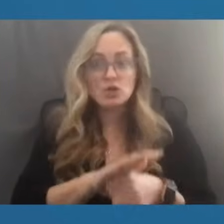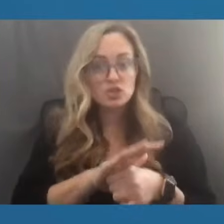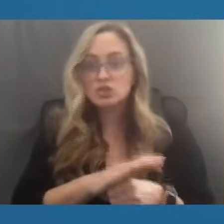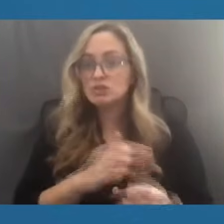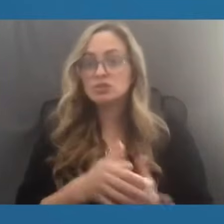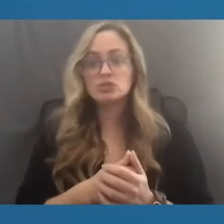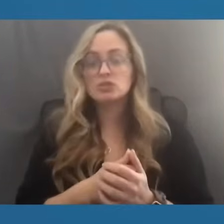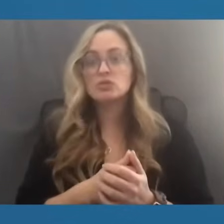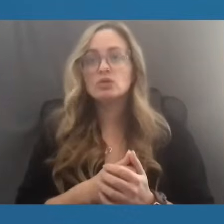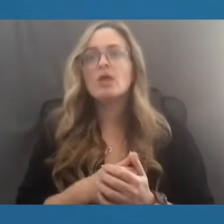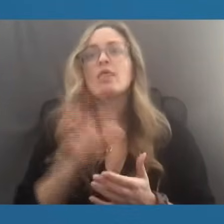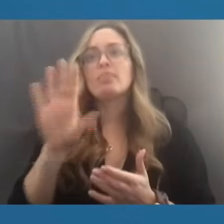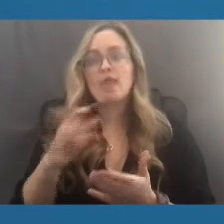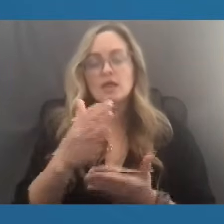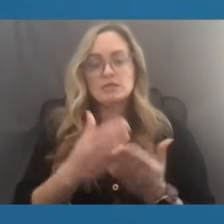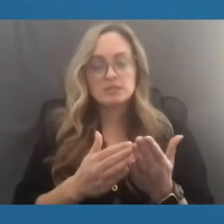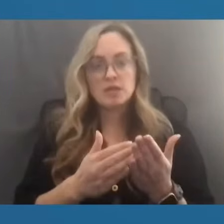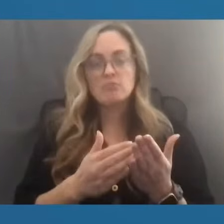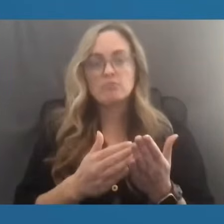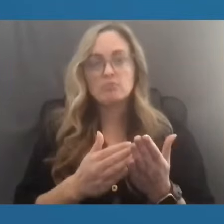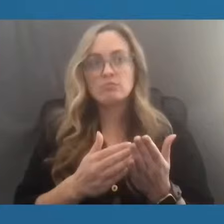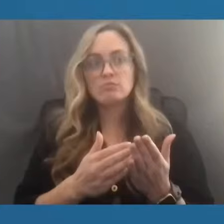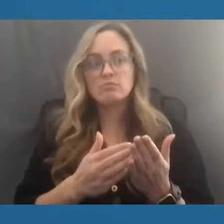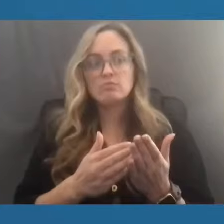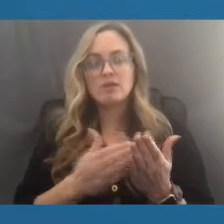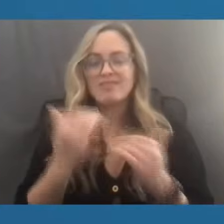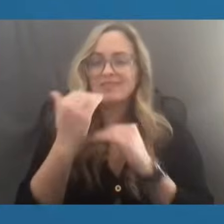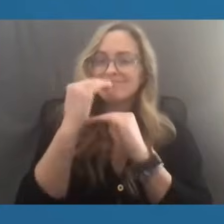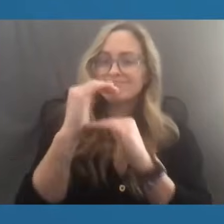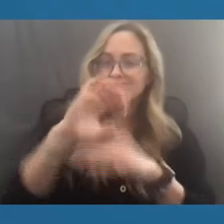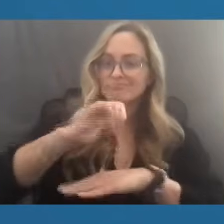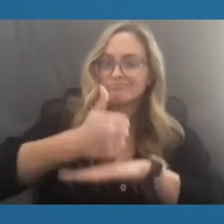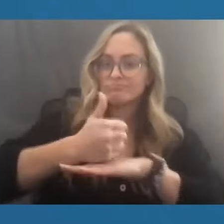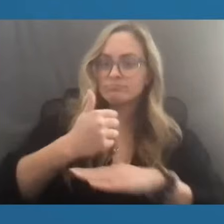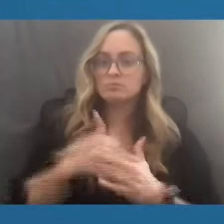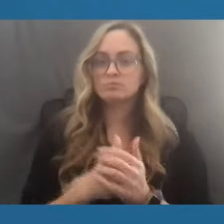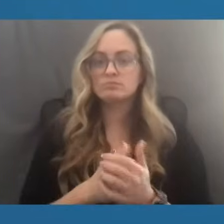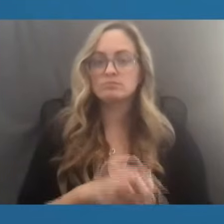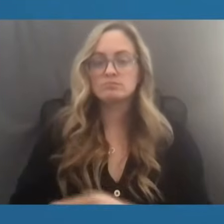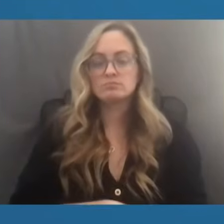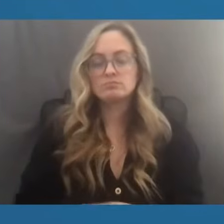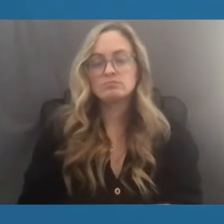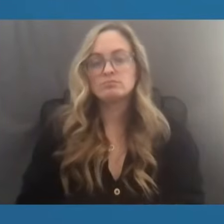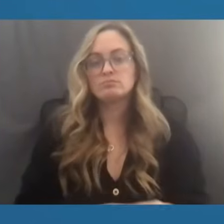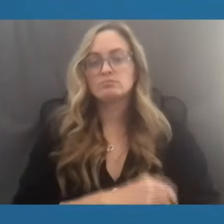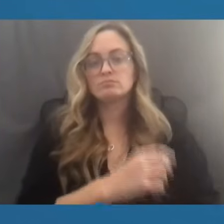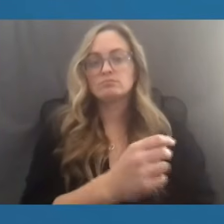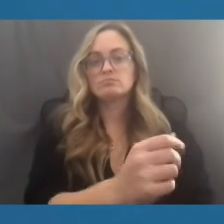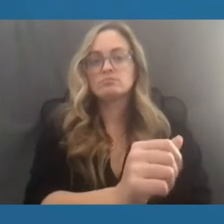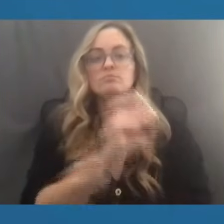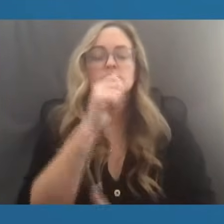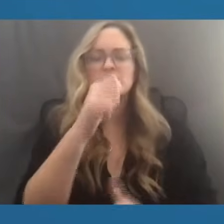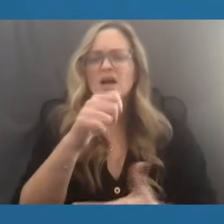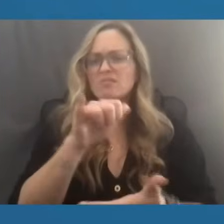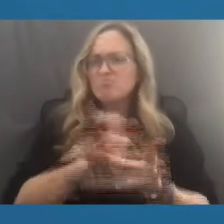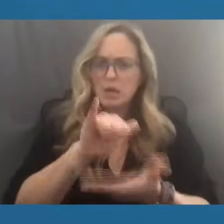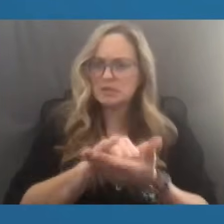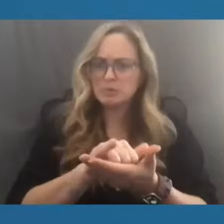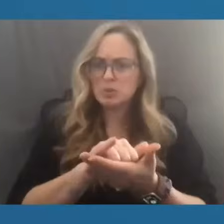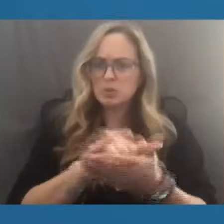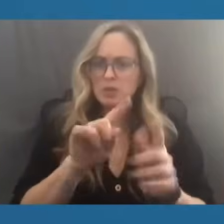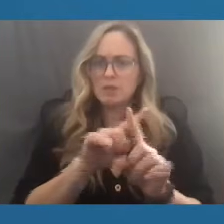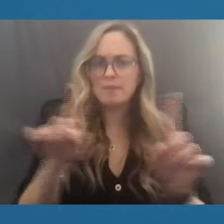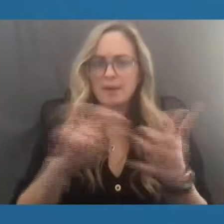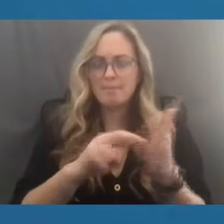so those are some of the constraints I put around this. They're not impossible, but they give